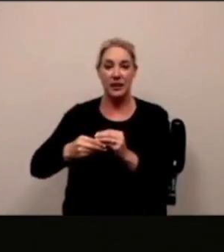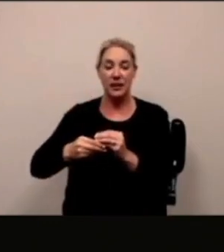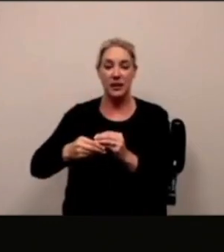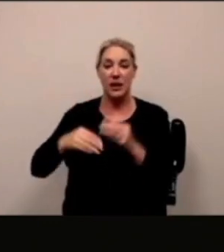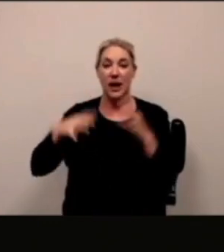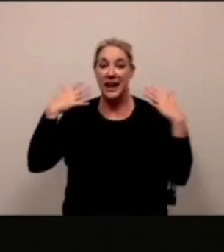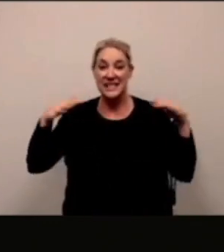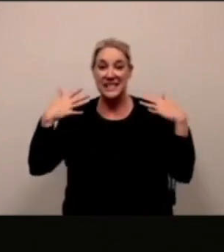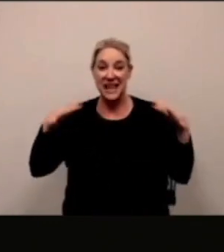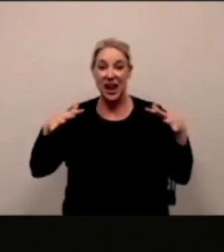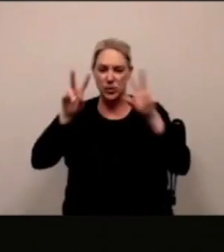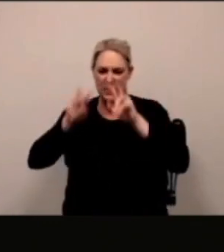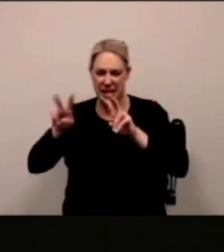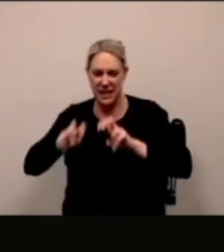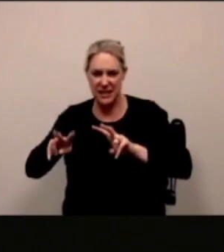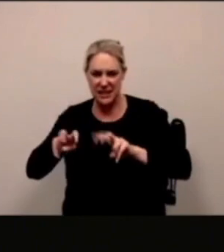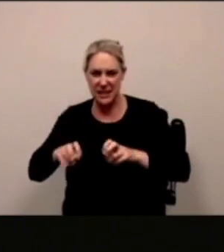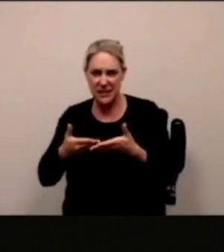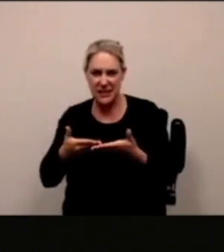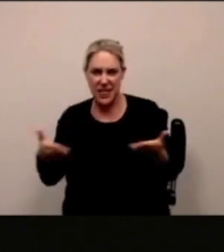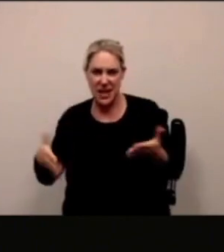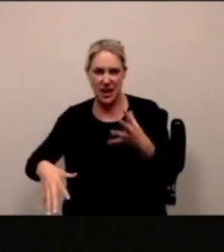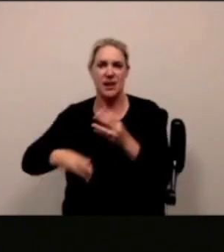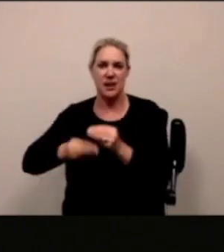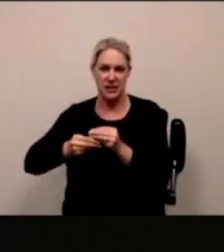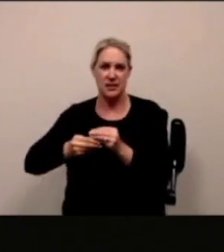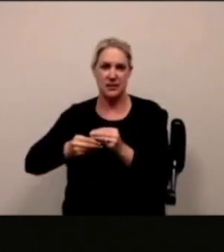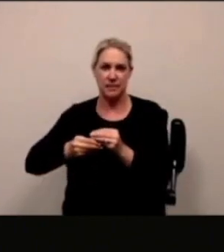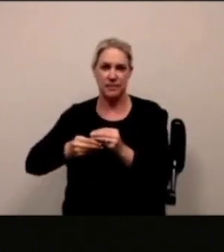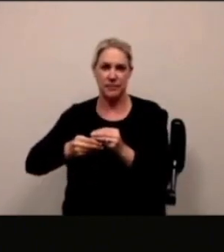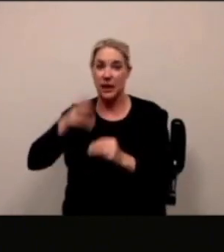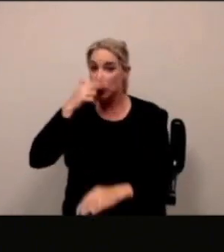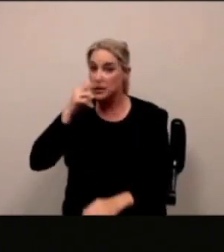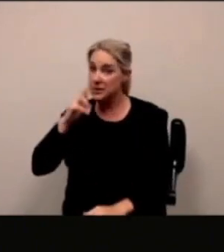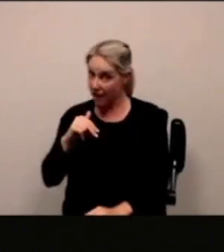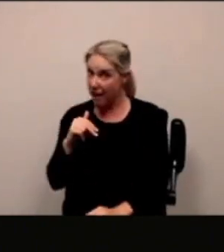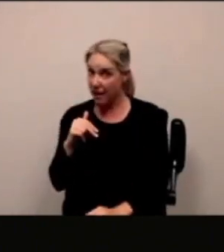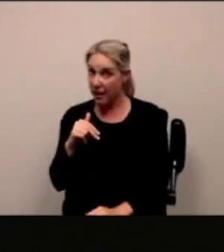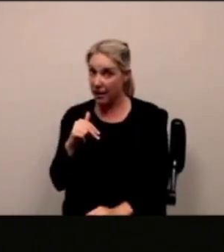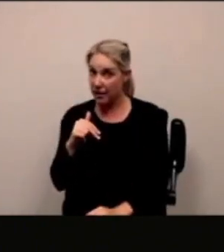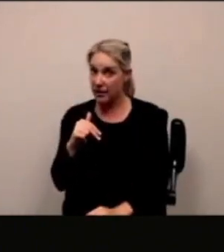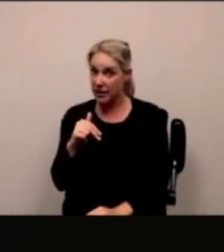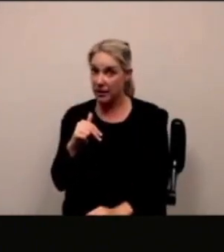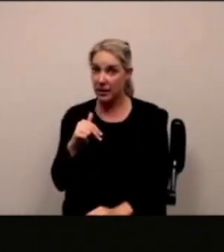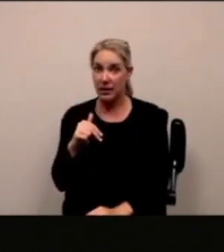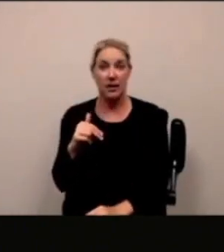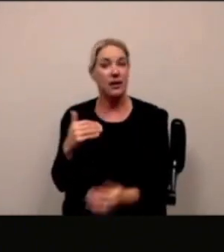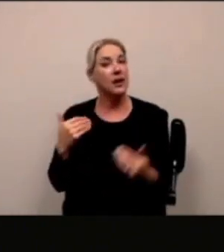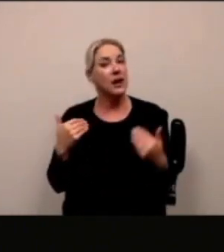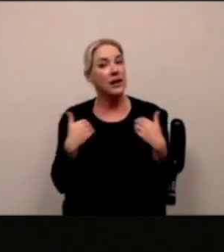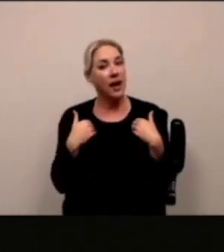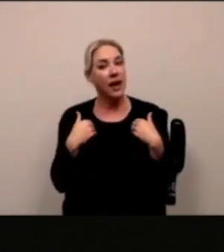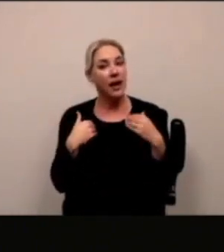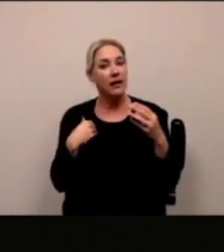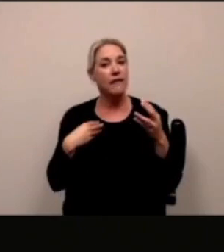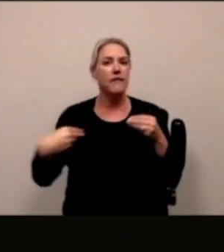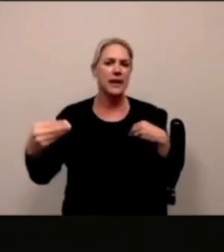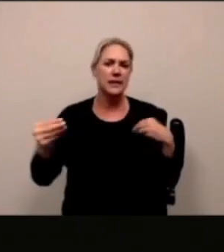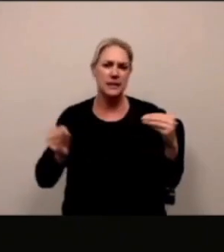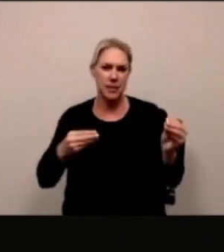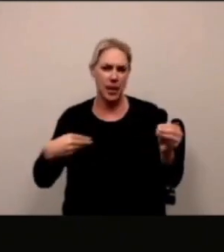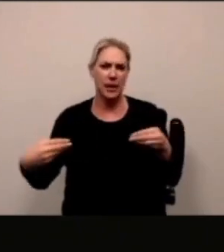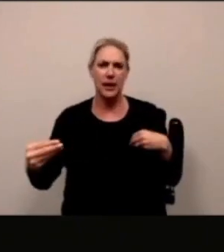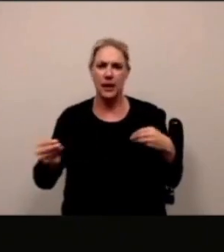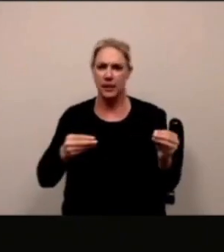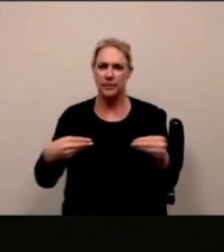synthesis thing. It was pretty fun and had some flexibility not otherwise